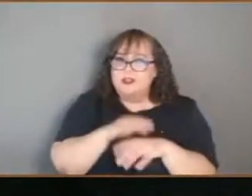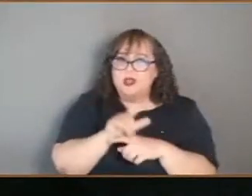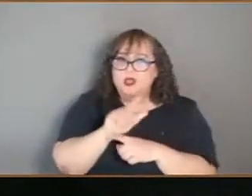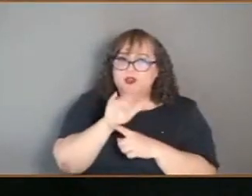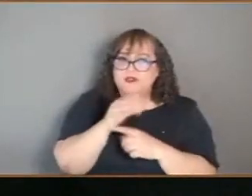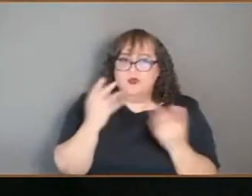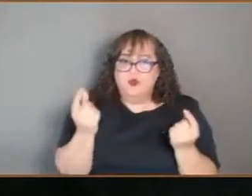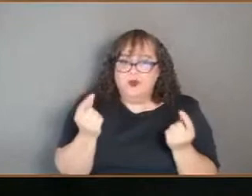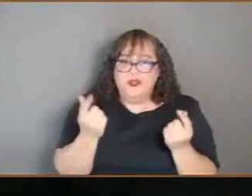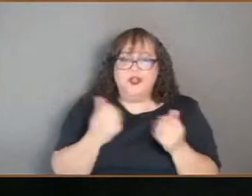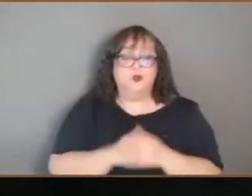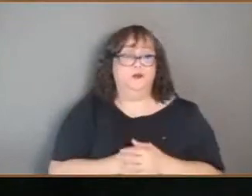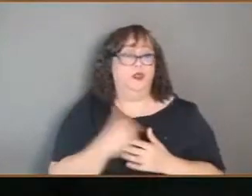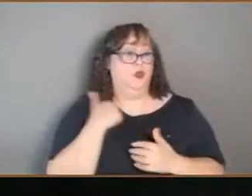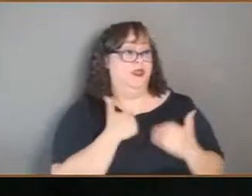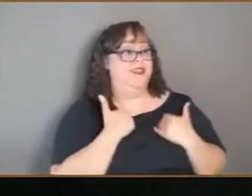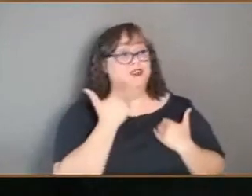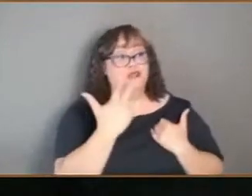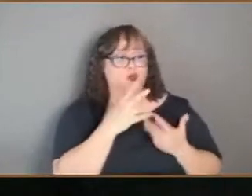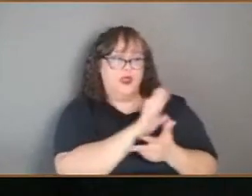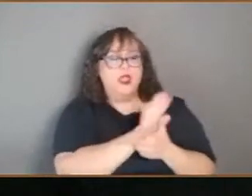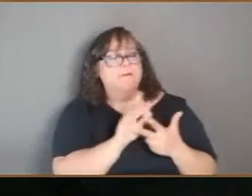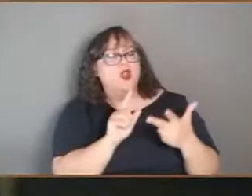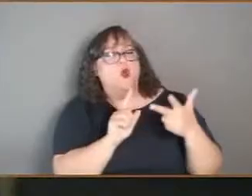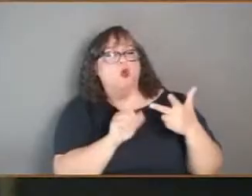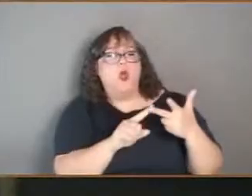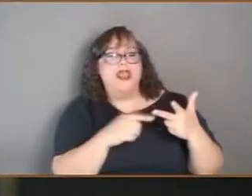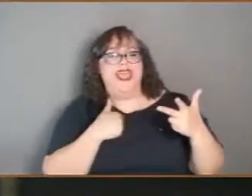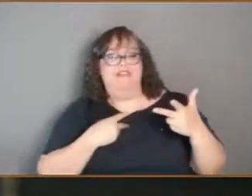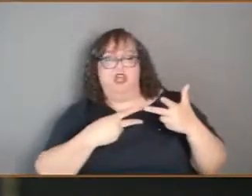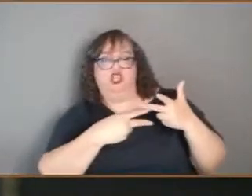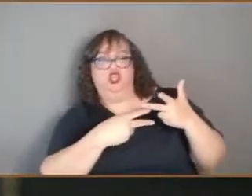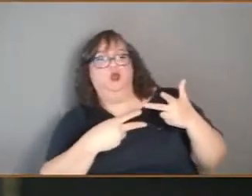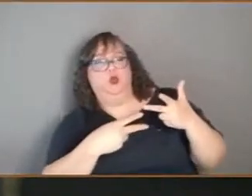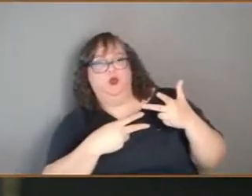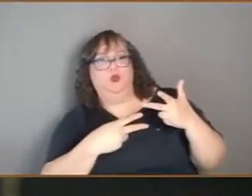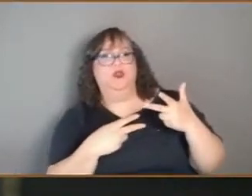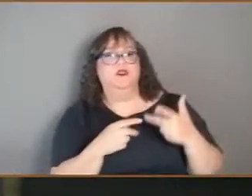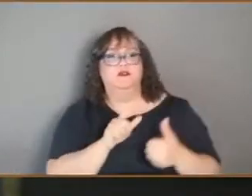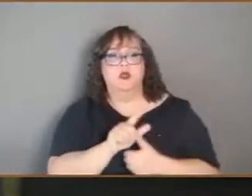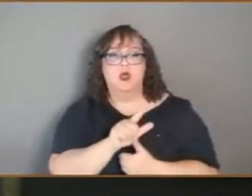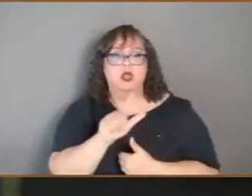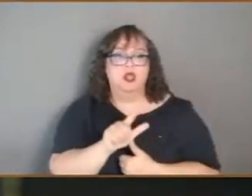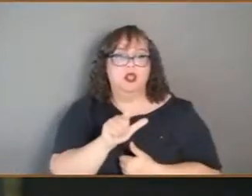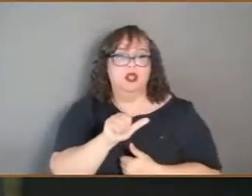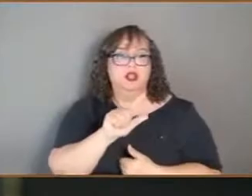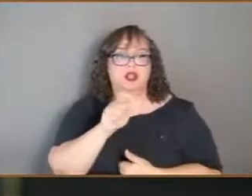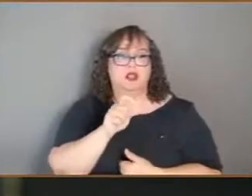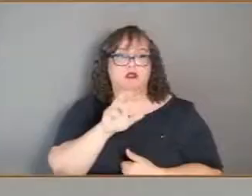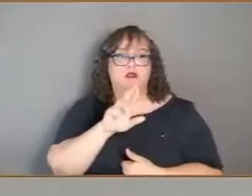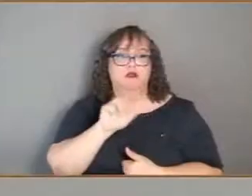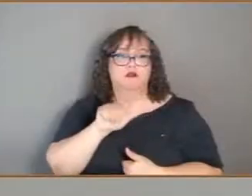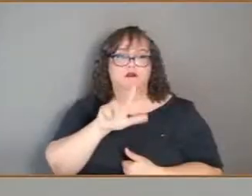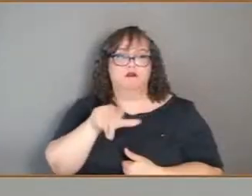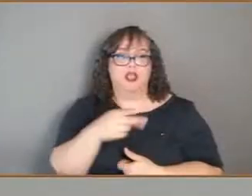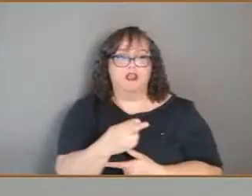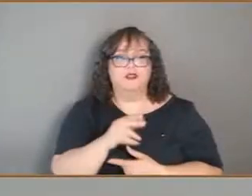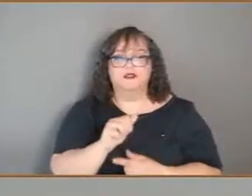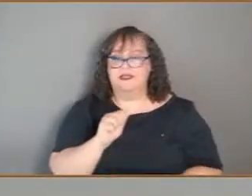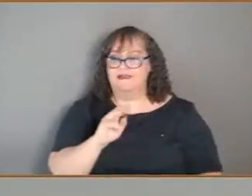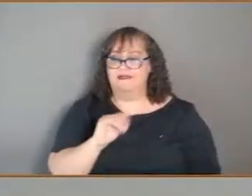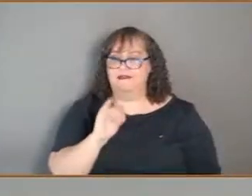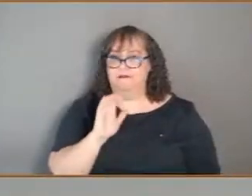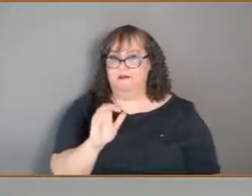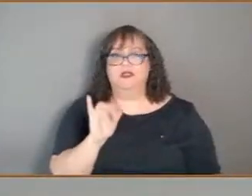but one of them is actually a bit of a 2-for-1 deal. So we have LaRalph, which is made up of MVIC, which is the instrument that I've been working with the